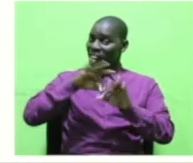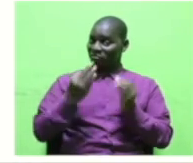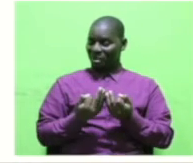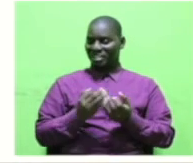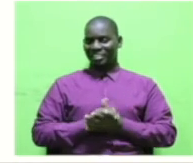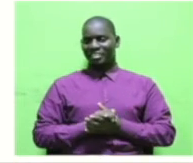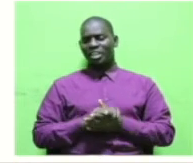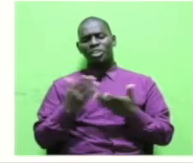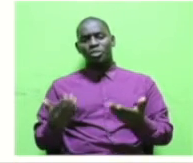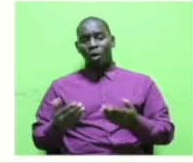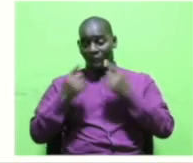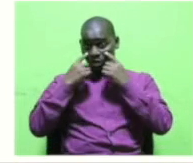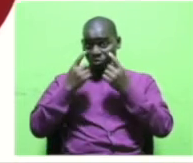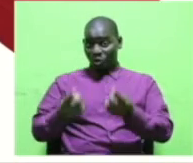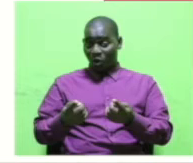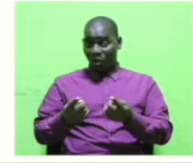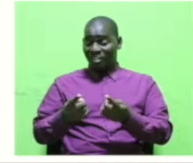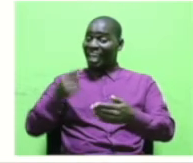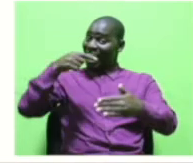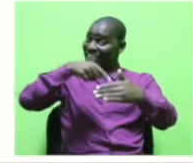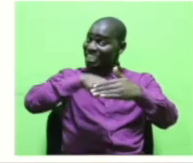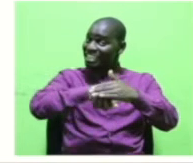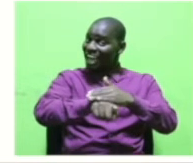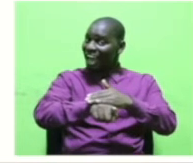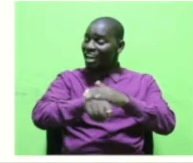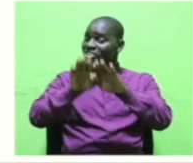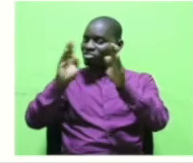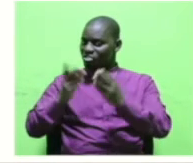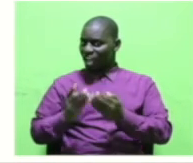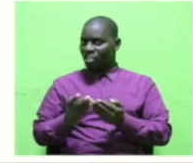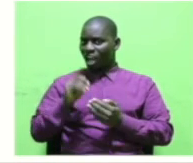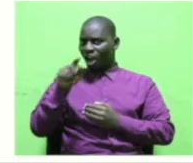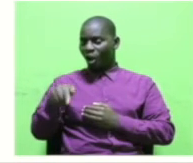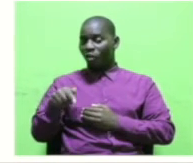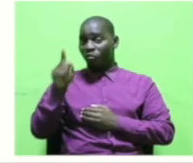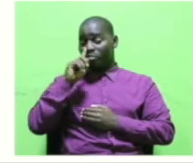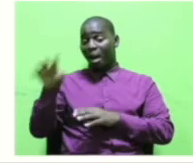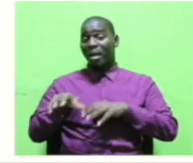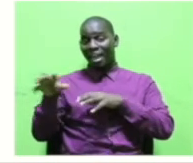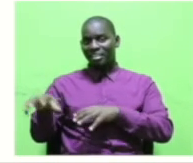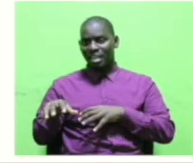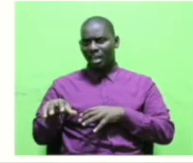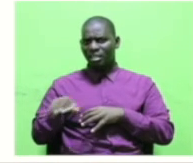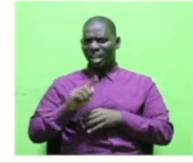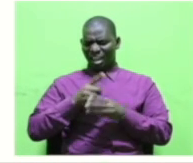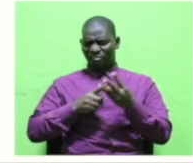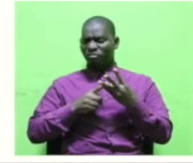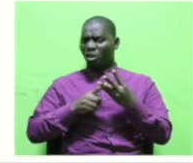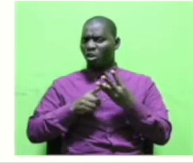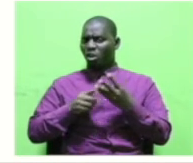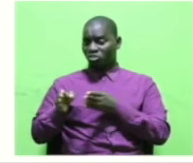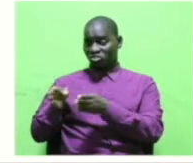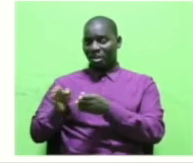the internal structure of the mammalian heart is. The mammalian heart internally has four chambers. The